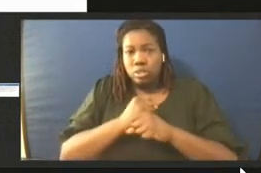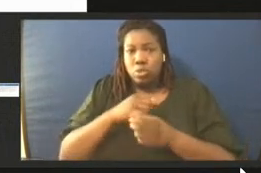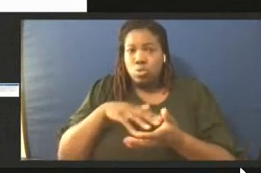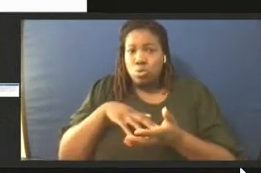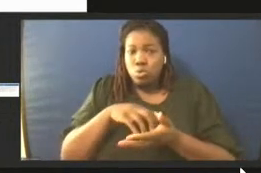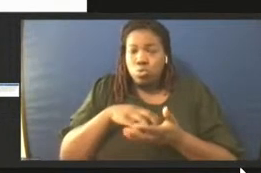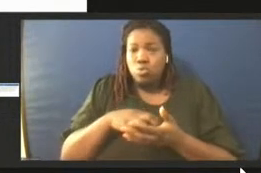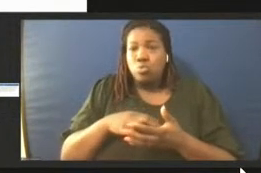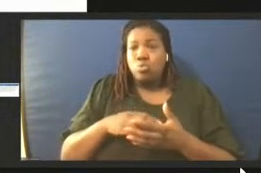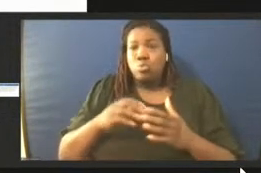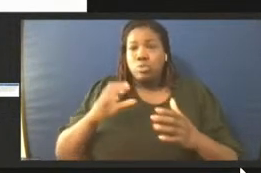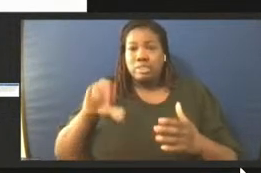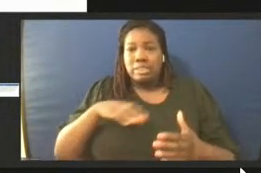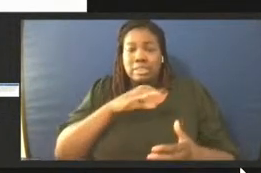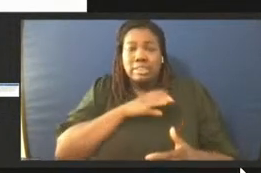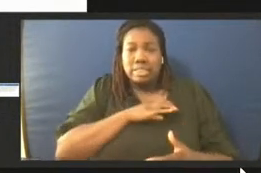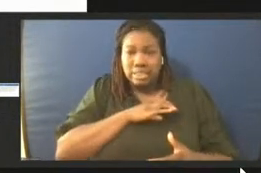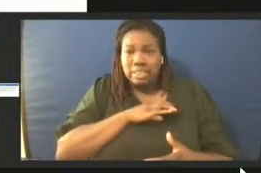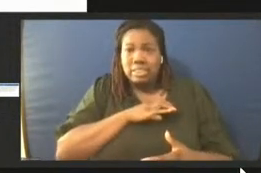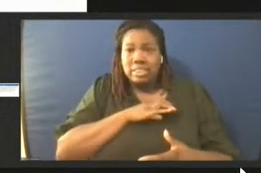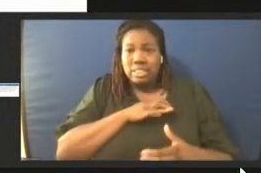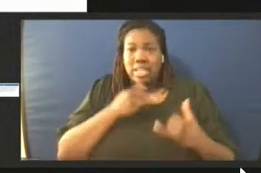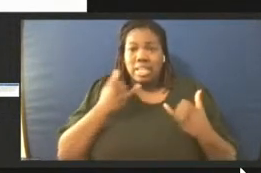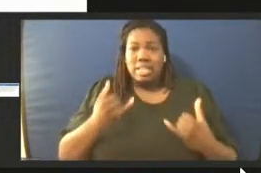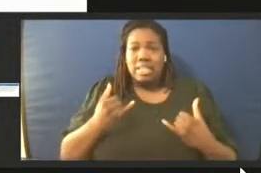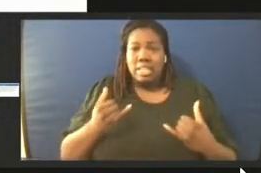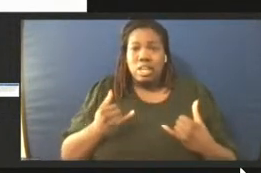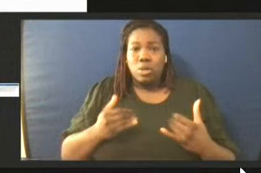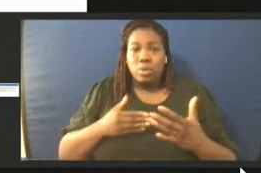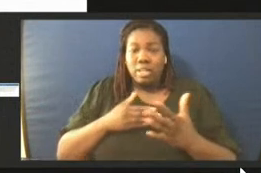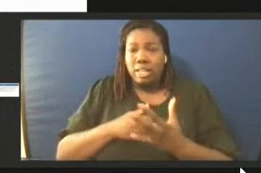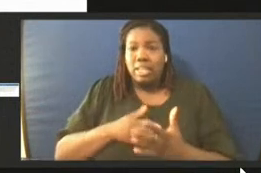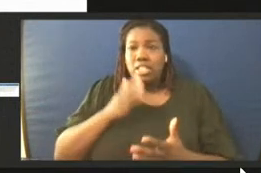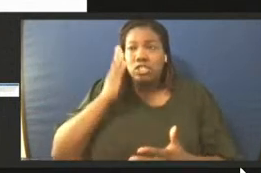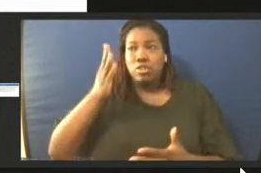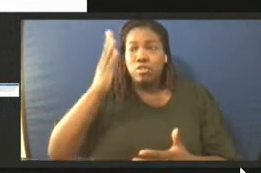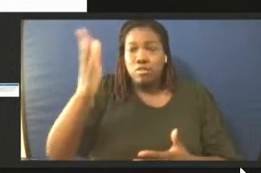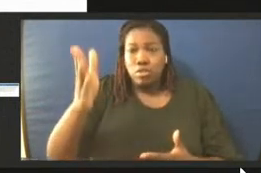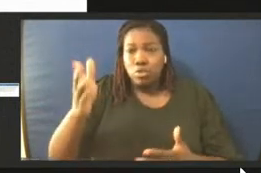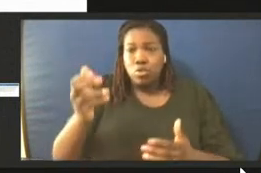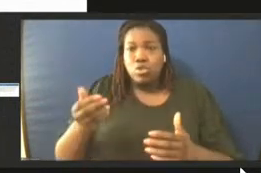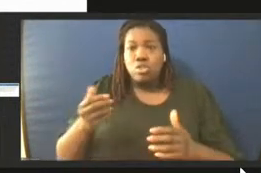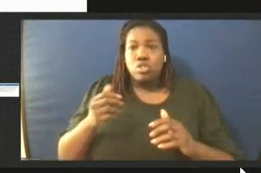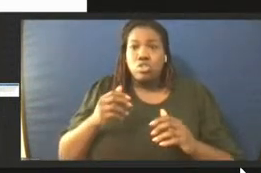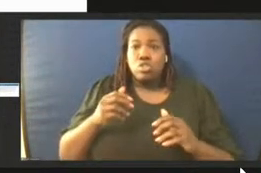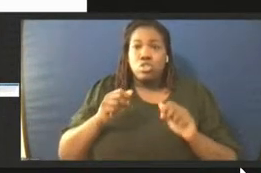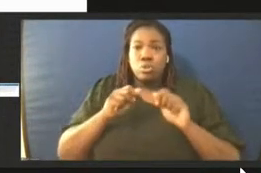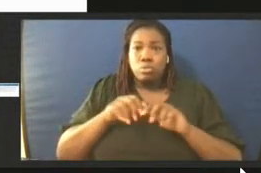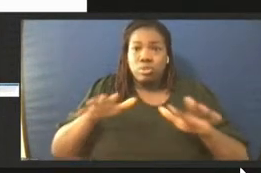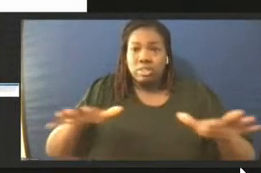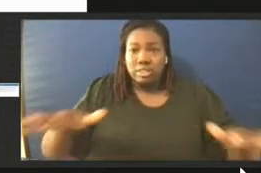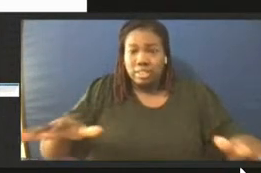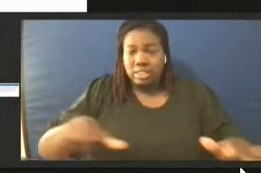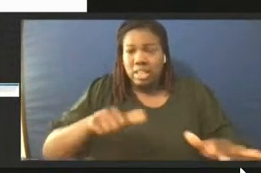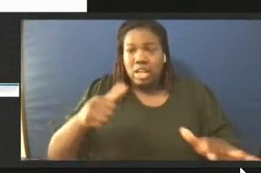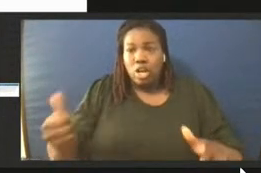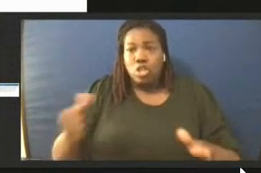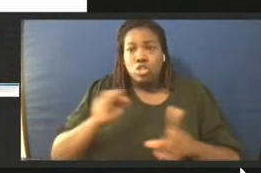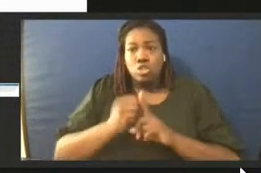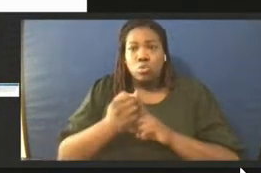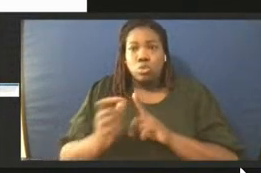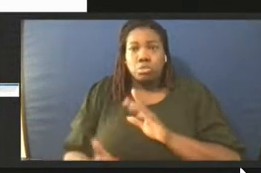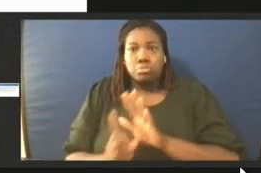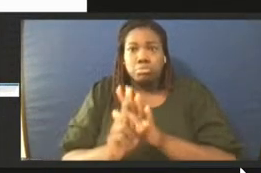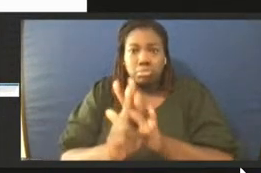citizens generally now and against future pandemics and other unforeseen circumstances. Second is